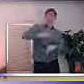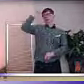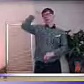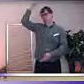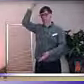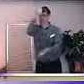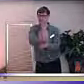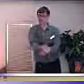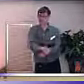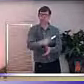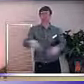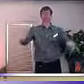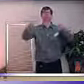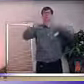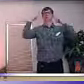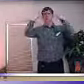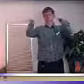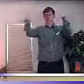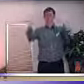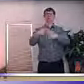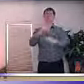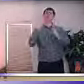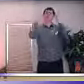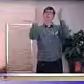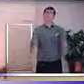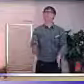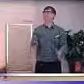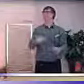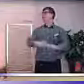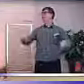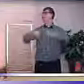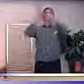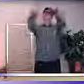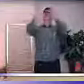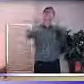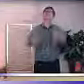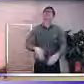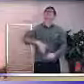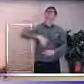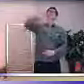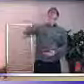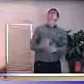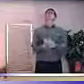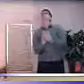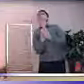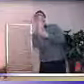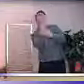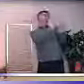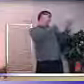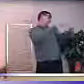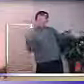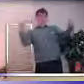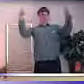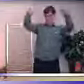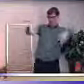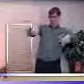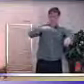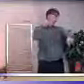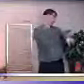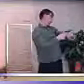judgment, and recognize that this is the possibility for great spiritual growth that is taken here to this